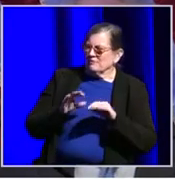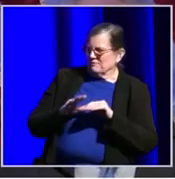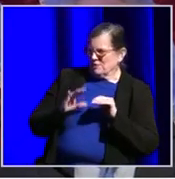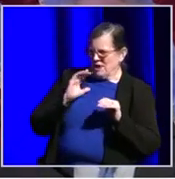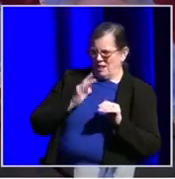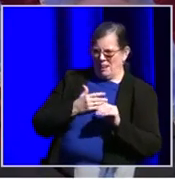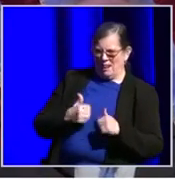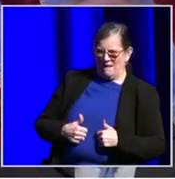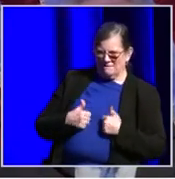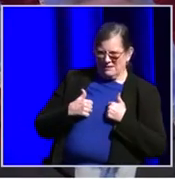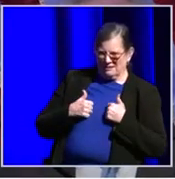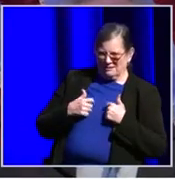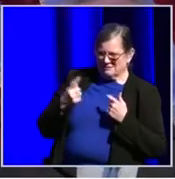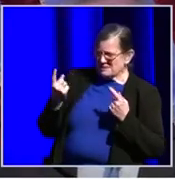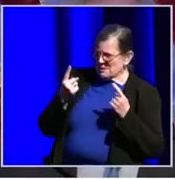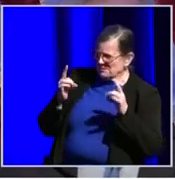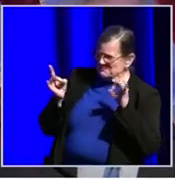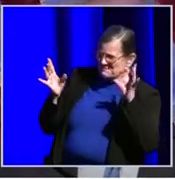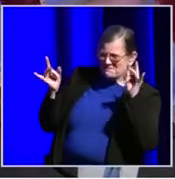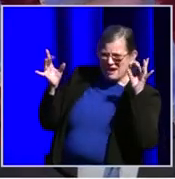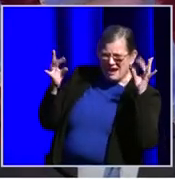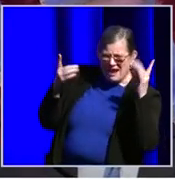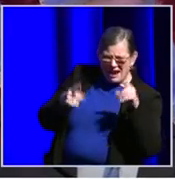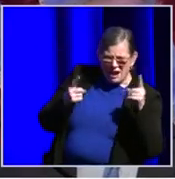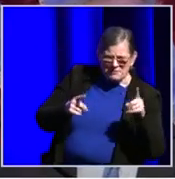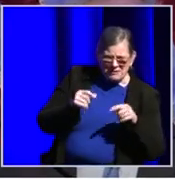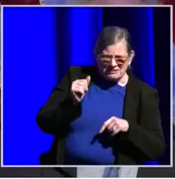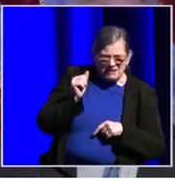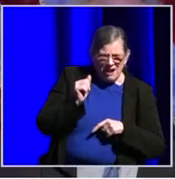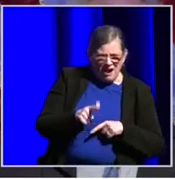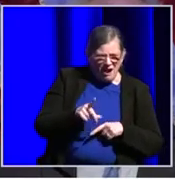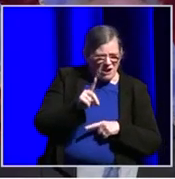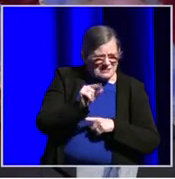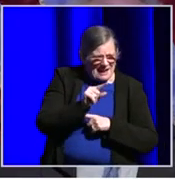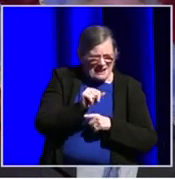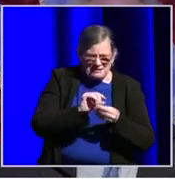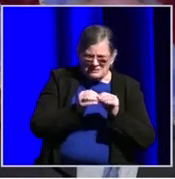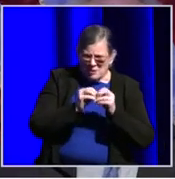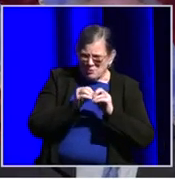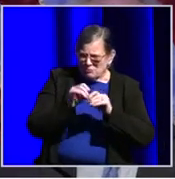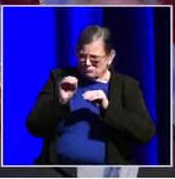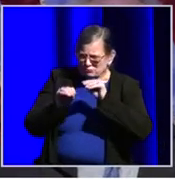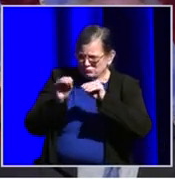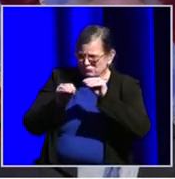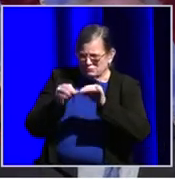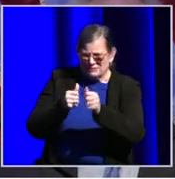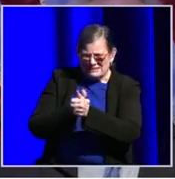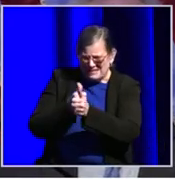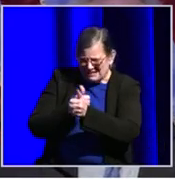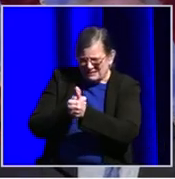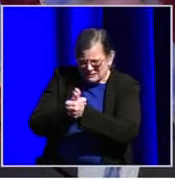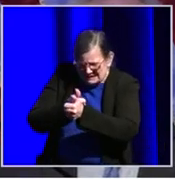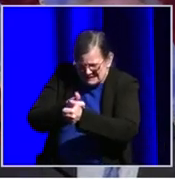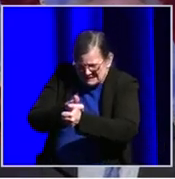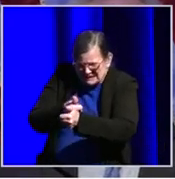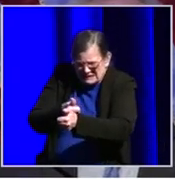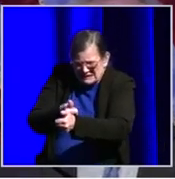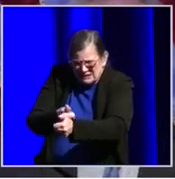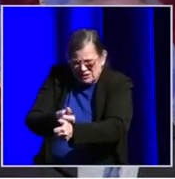community and behind all of the data that is tracked feverishly, we know that there are real